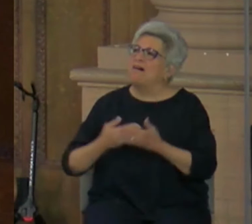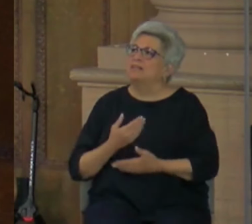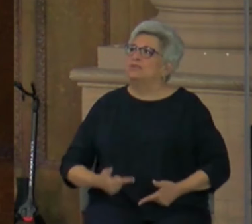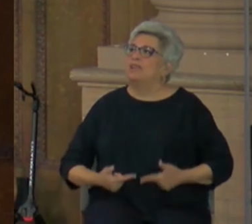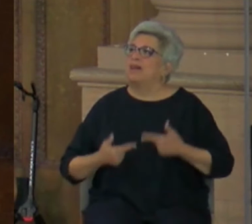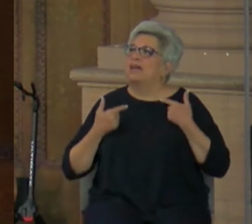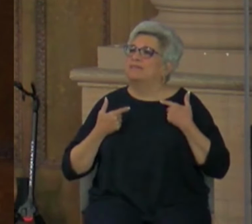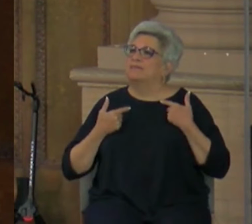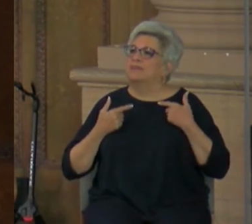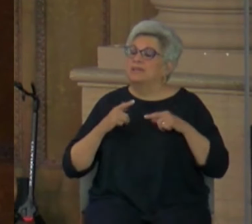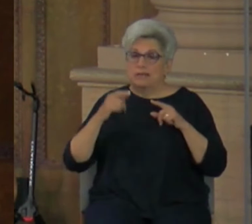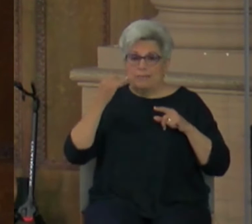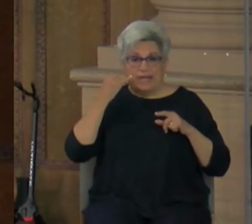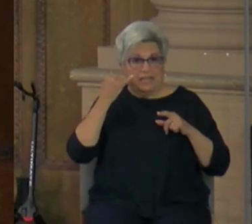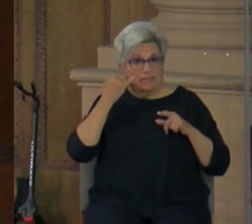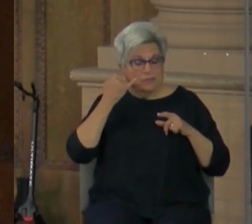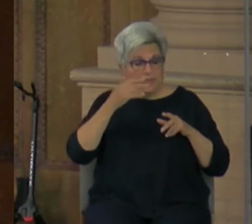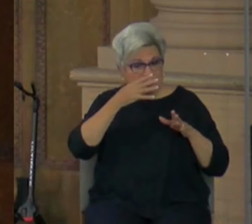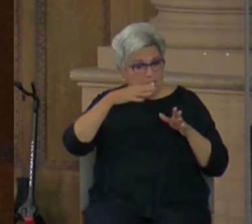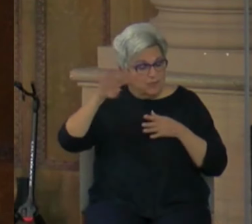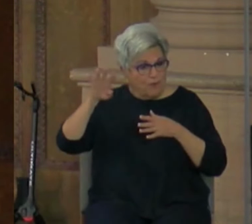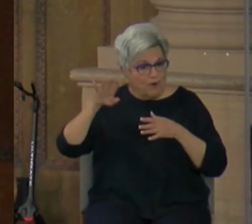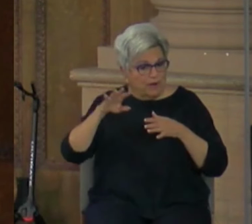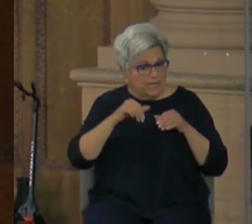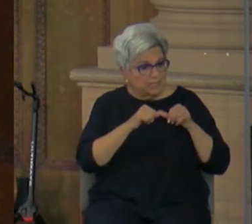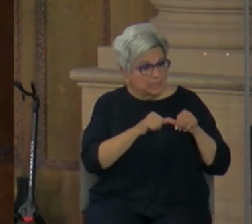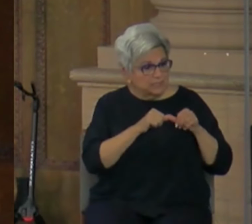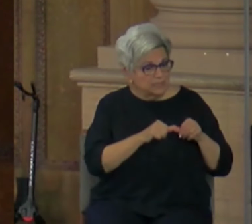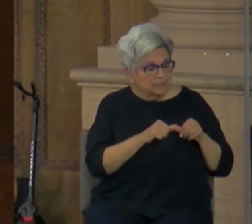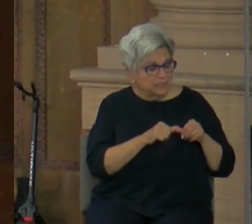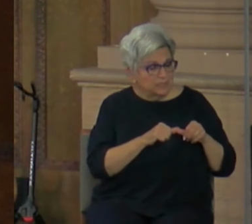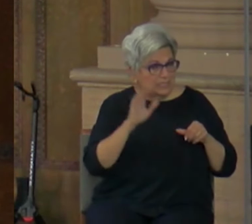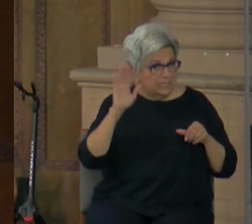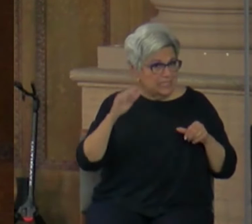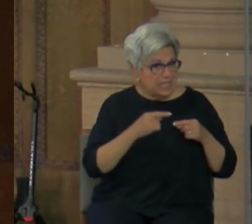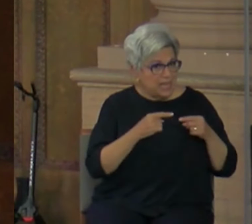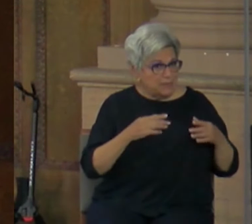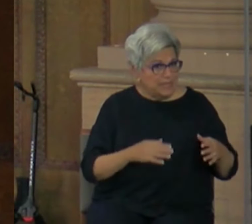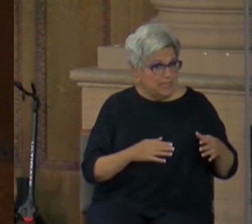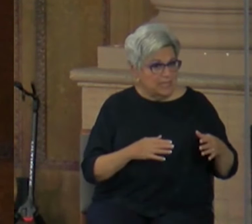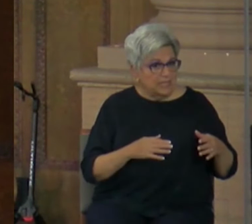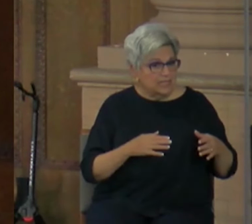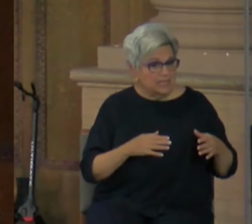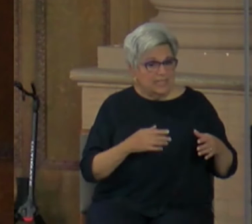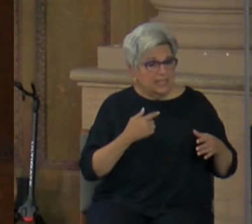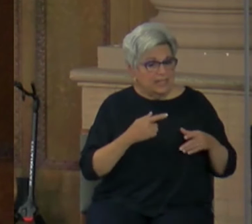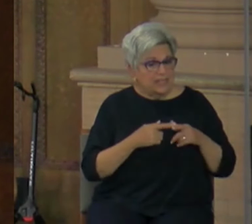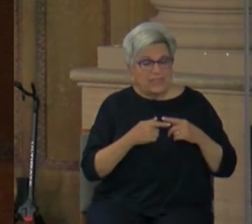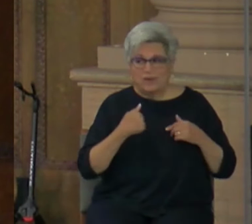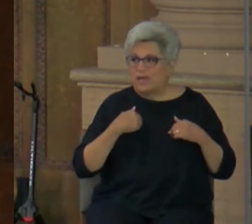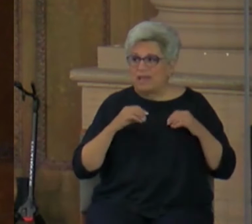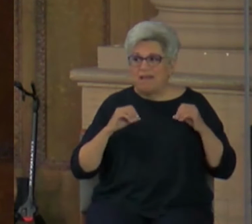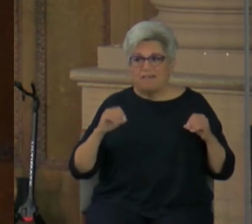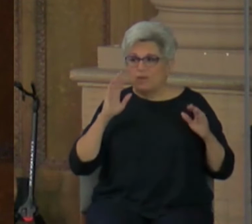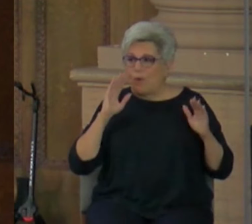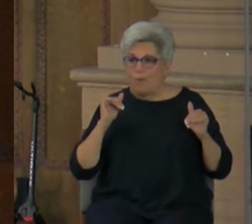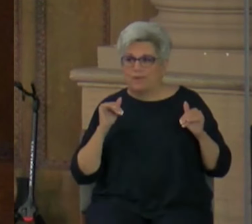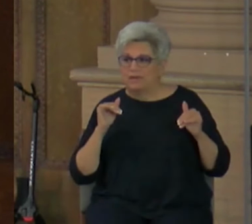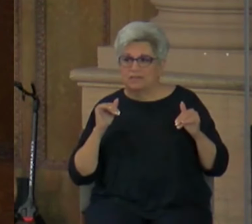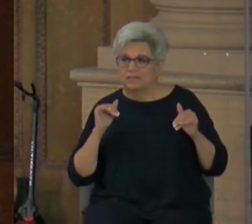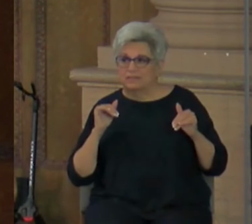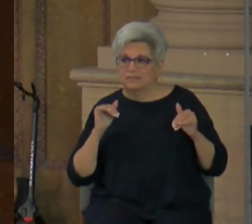But if we won't, if we insist on remaining as enemies, then these hopes aren't ours. These are the hopes of those who've believed in him, who've had that